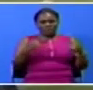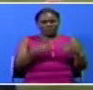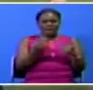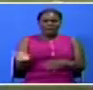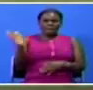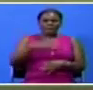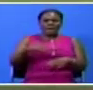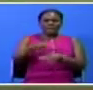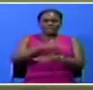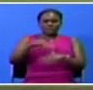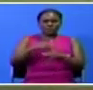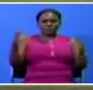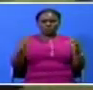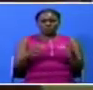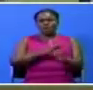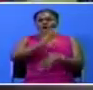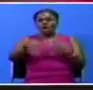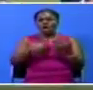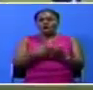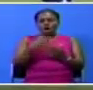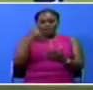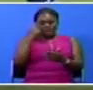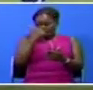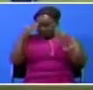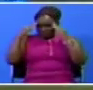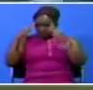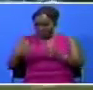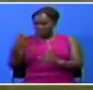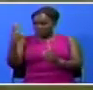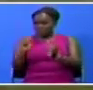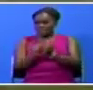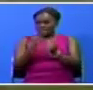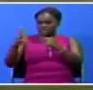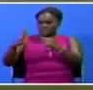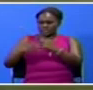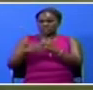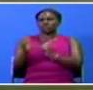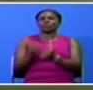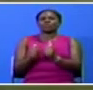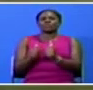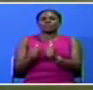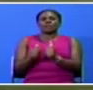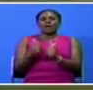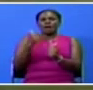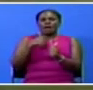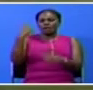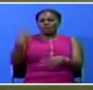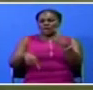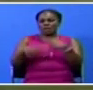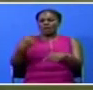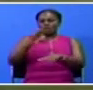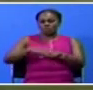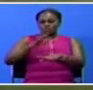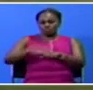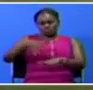back to the national squad at a time when all eyes are on the 2019 World Cup qualification. I think the last qualifiers were a good lesson for us. We